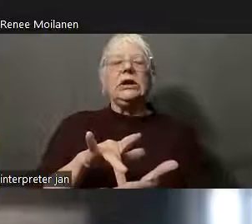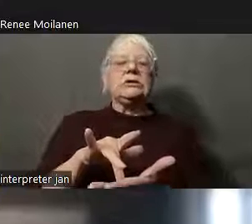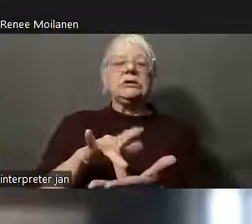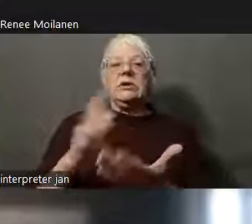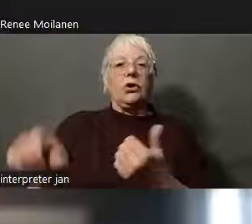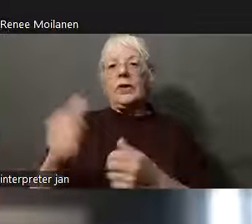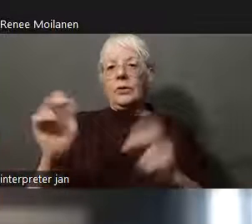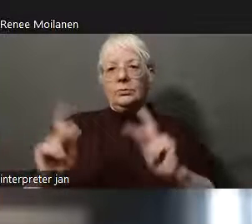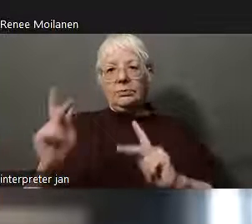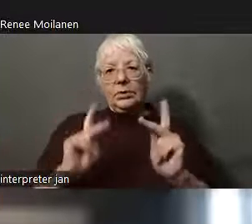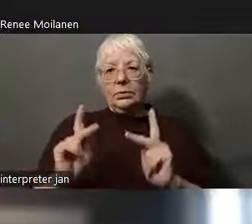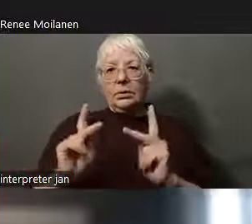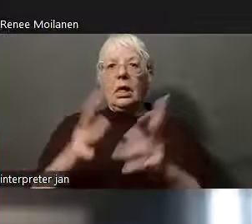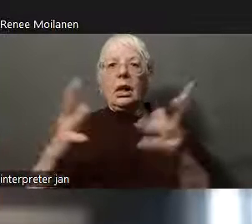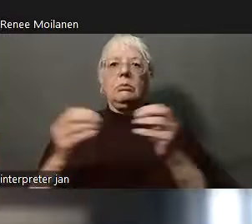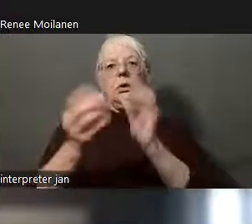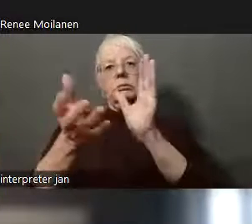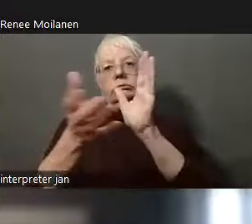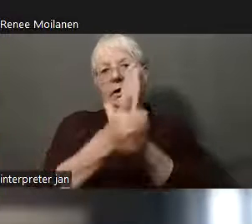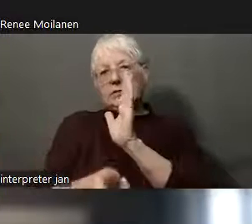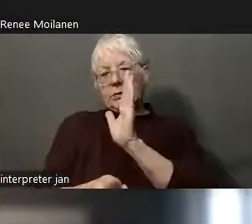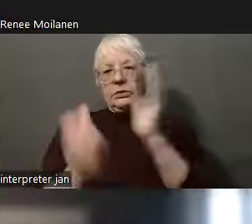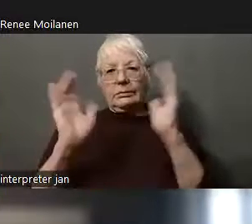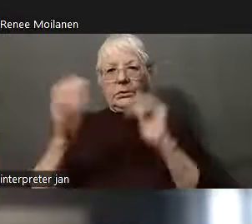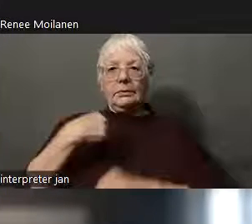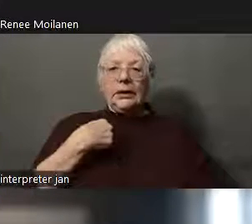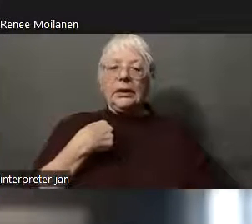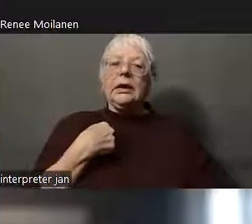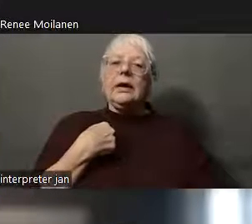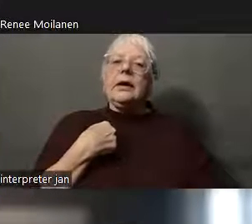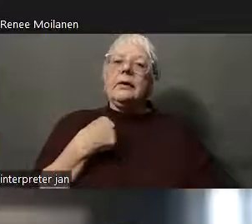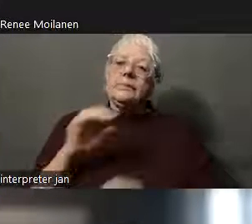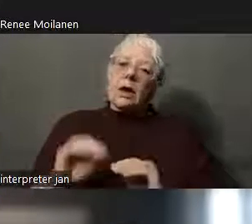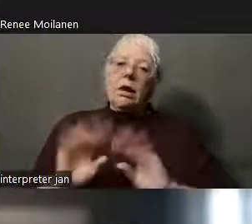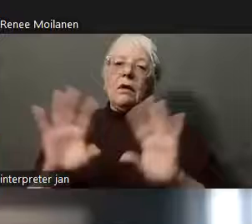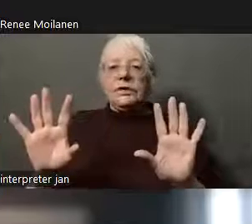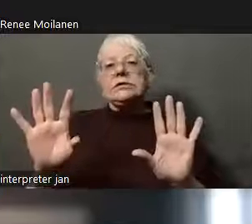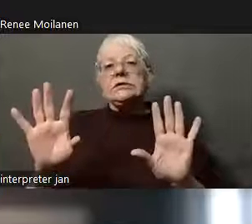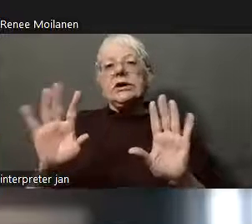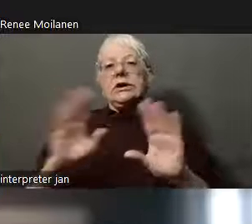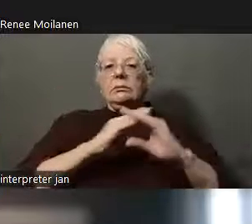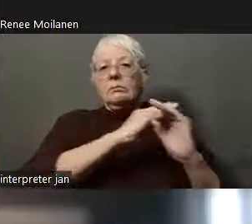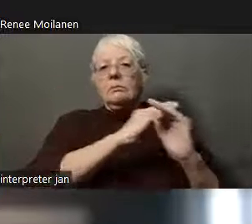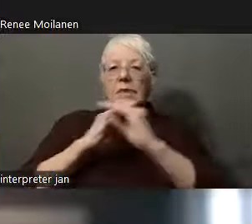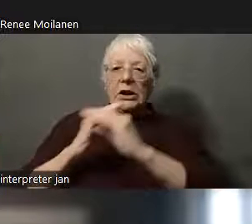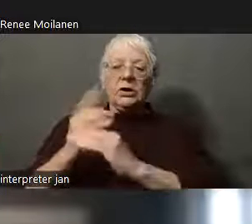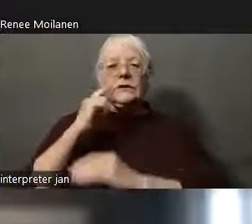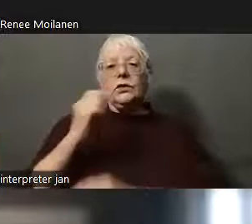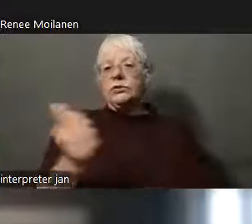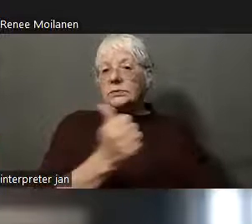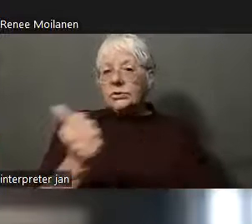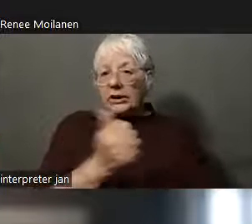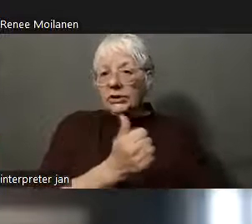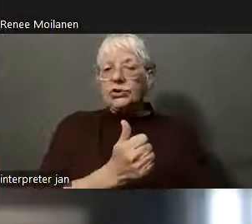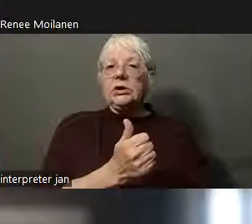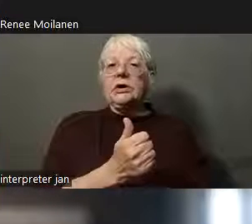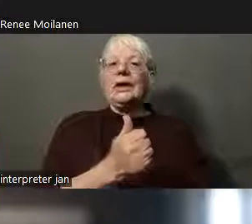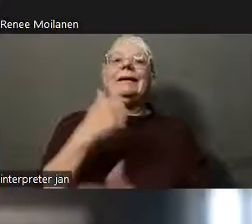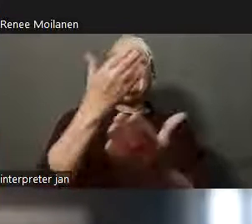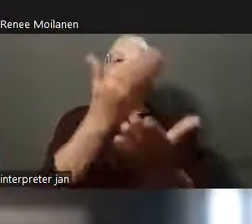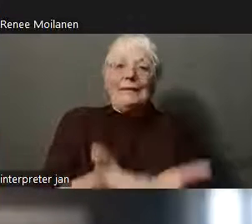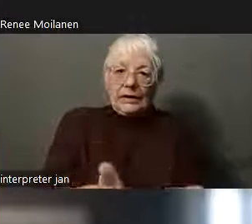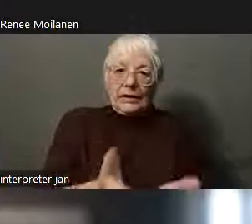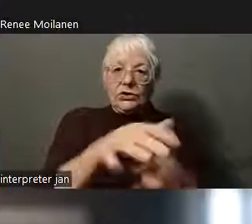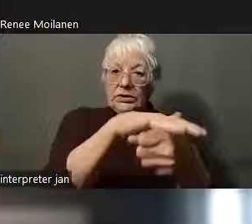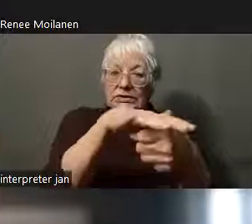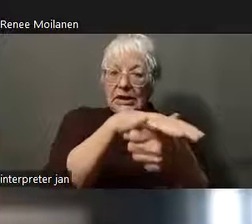folks who are far more expert than I am, but, you know, obviously barriers in transportation, getting to the sites where they need to